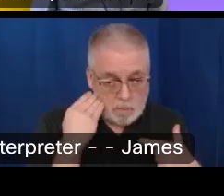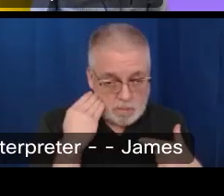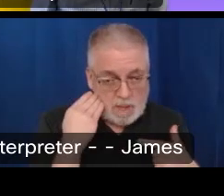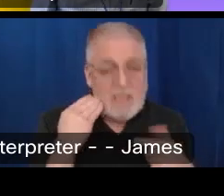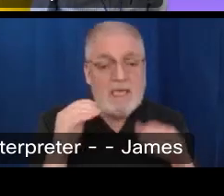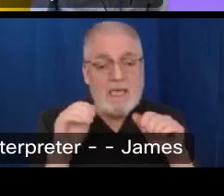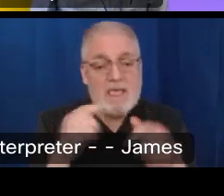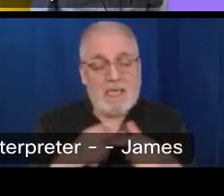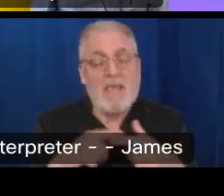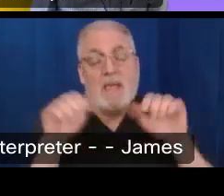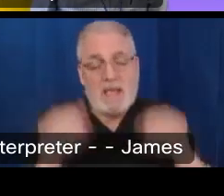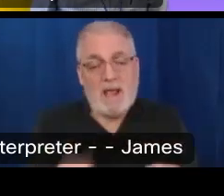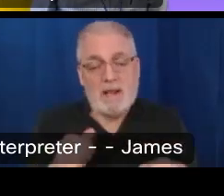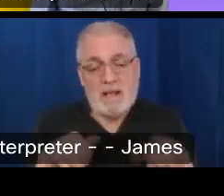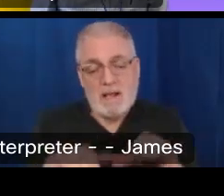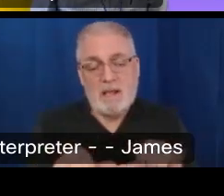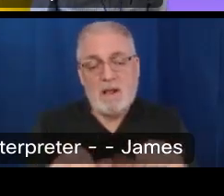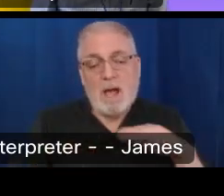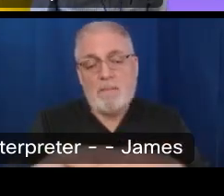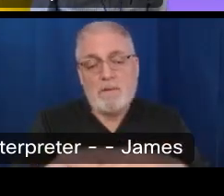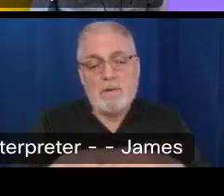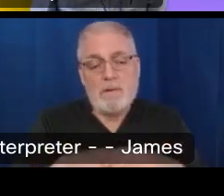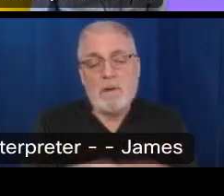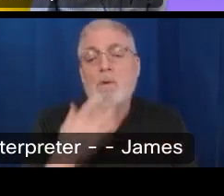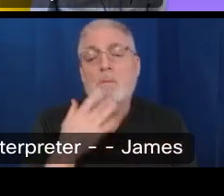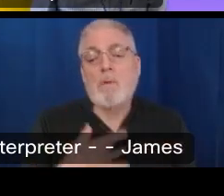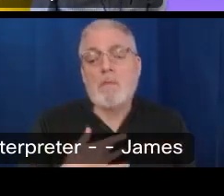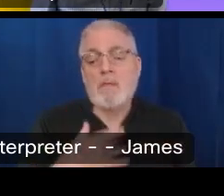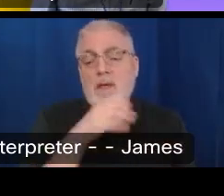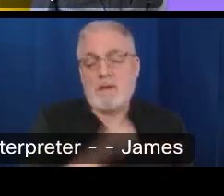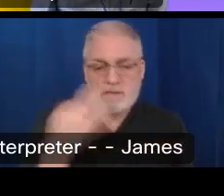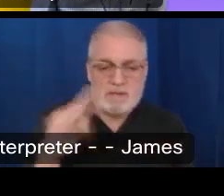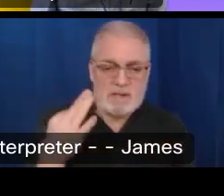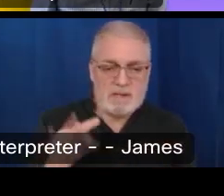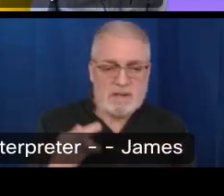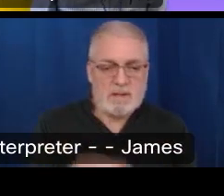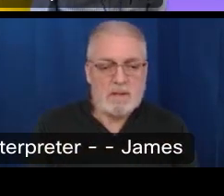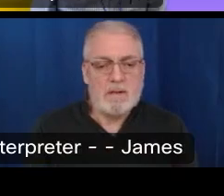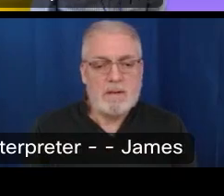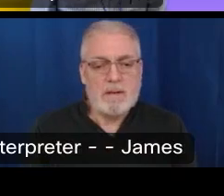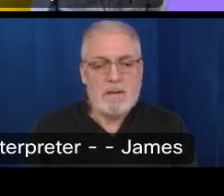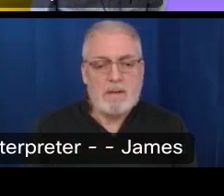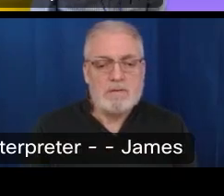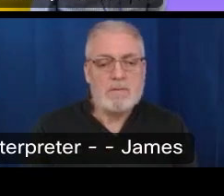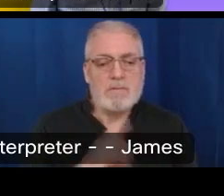So it's youth with mental health conditions, co-occurring substance use, medical, and intellectual